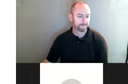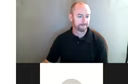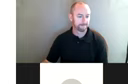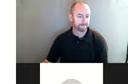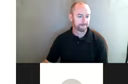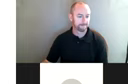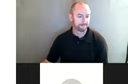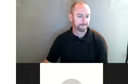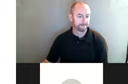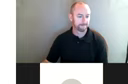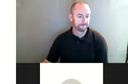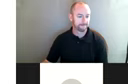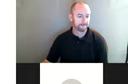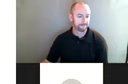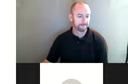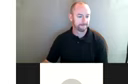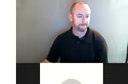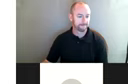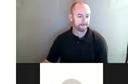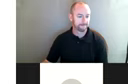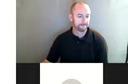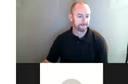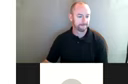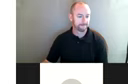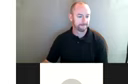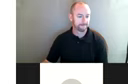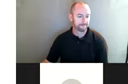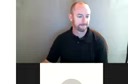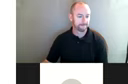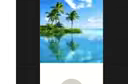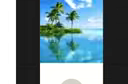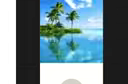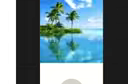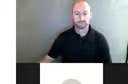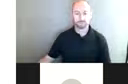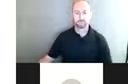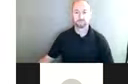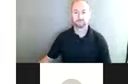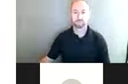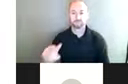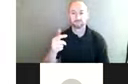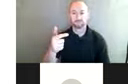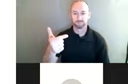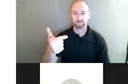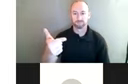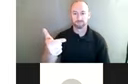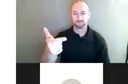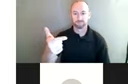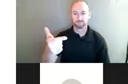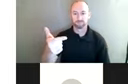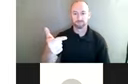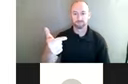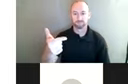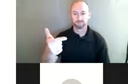data. Or here's a more real world example from the National Park Service. And I think that this is really a beautiful